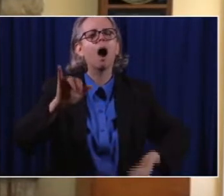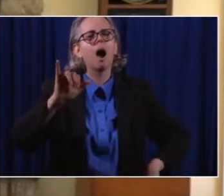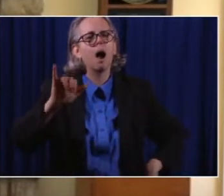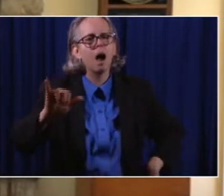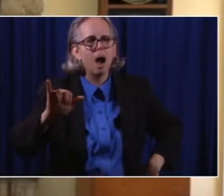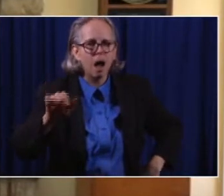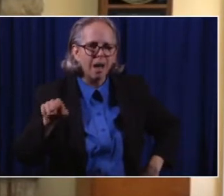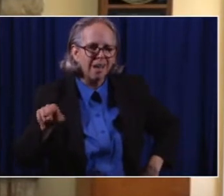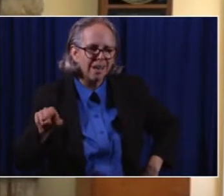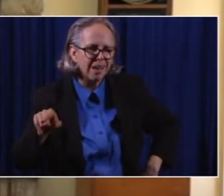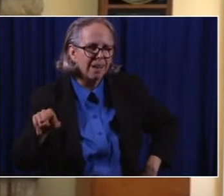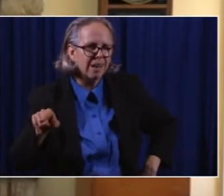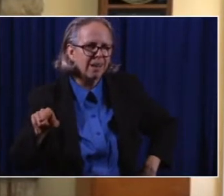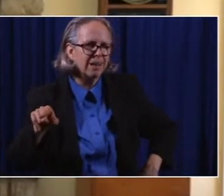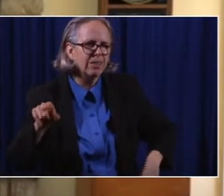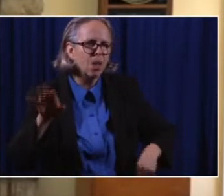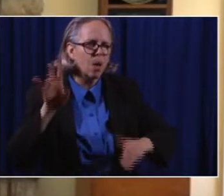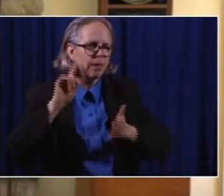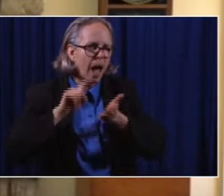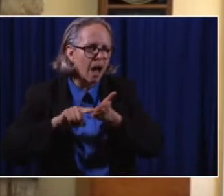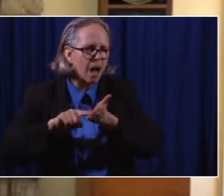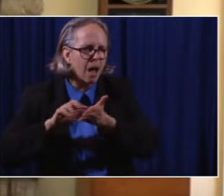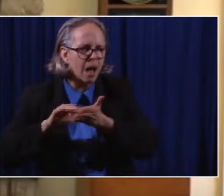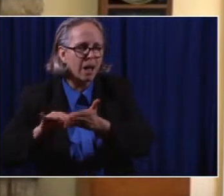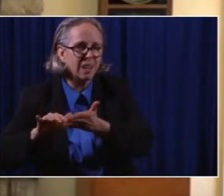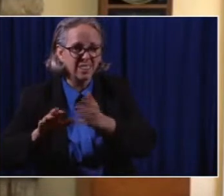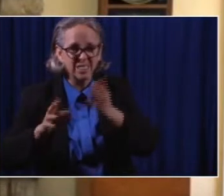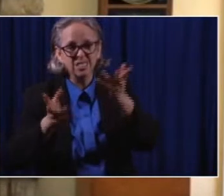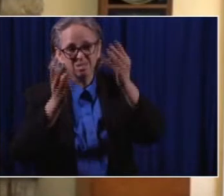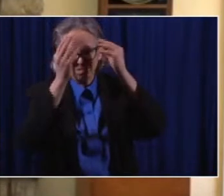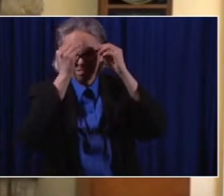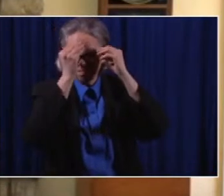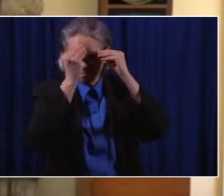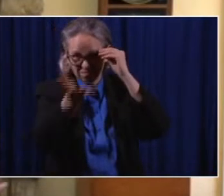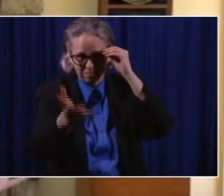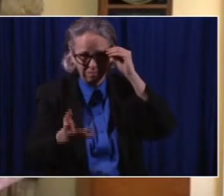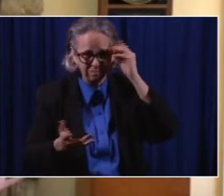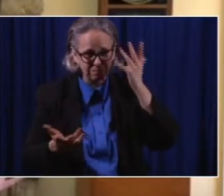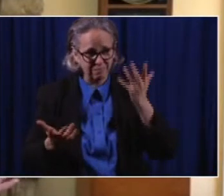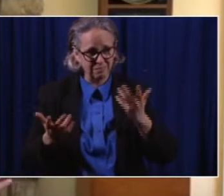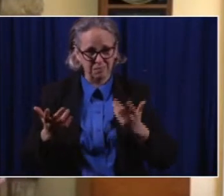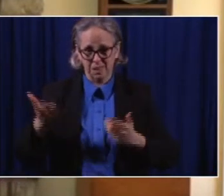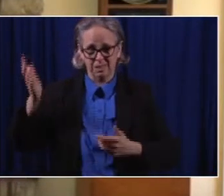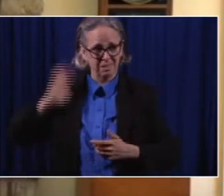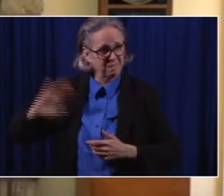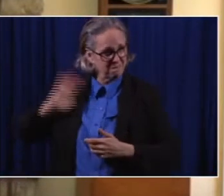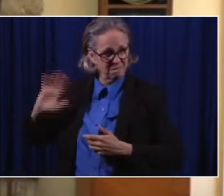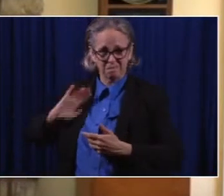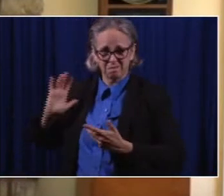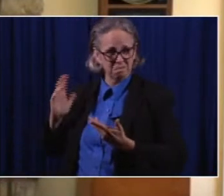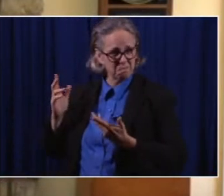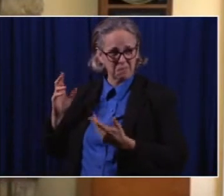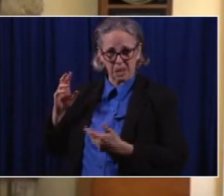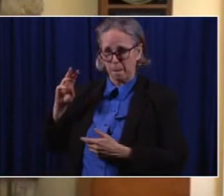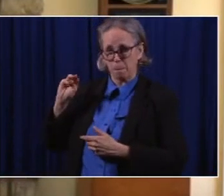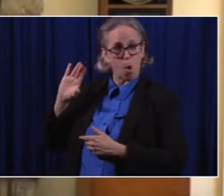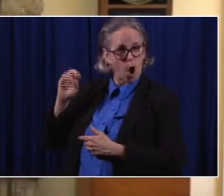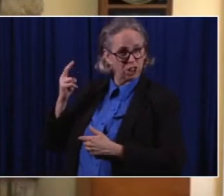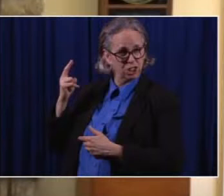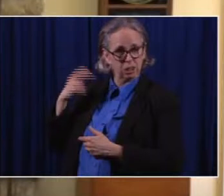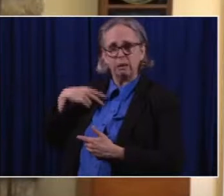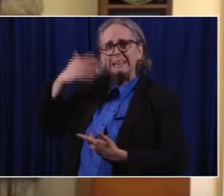times. When this thing started, we didn't know a lot. And there's still a lot we don't know. But one thing that I